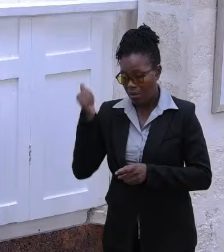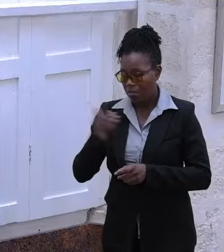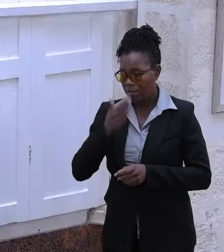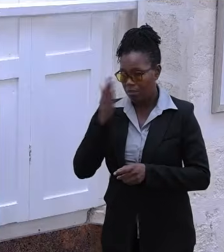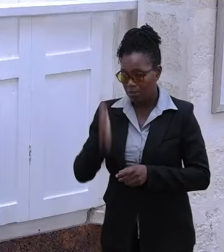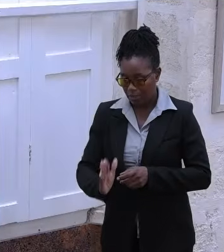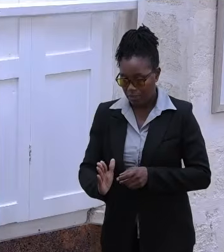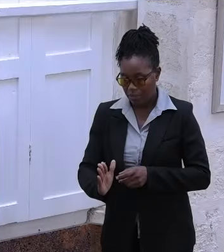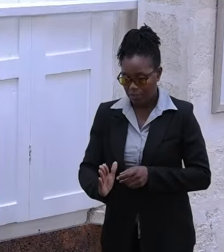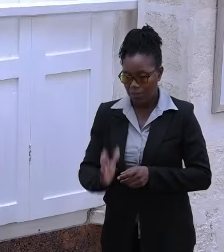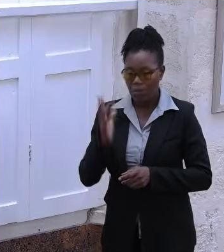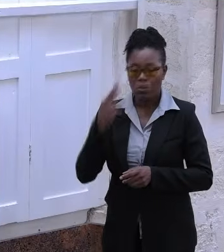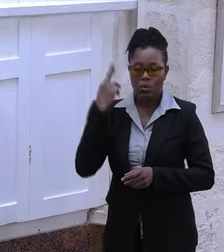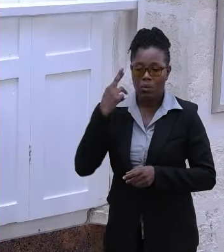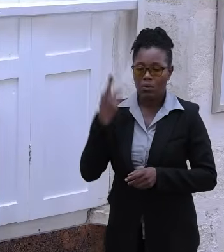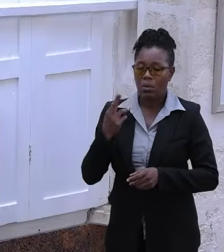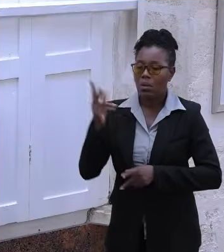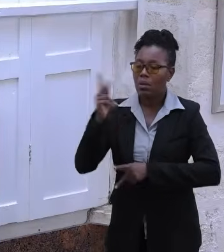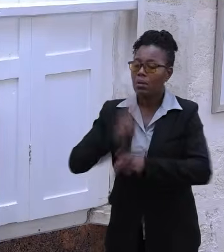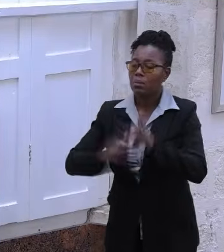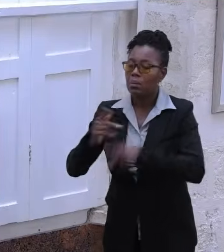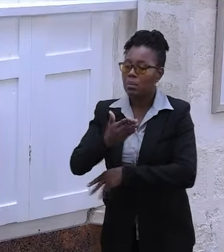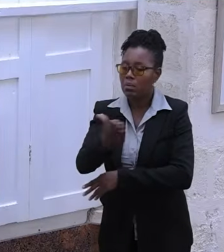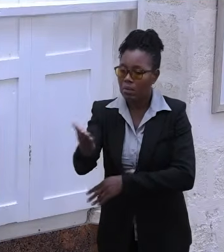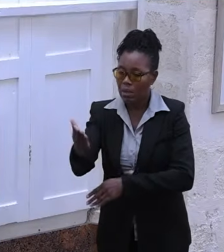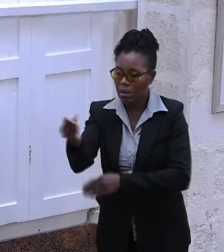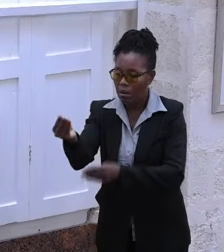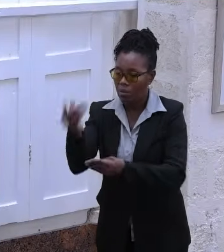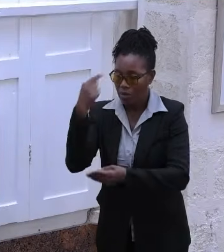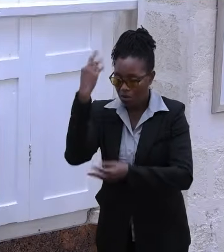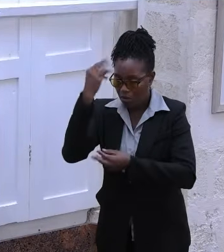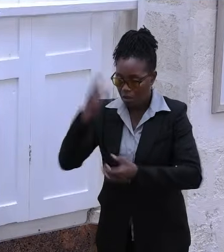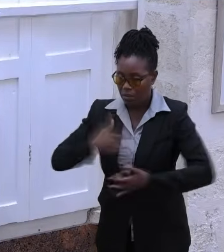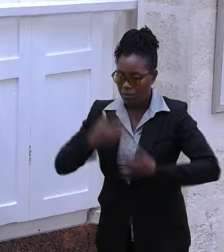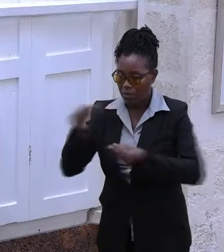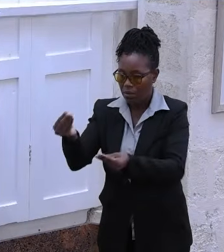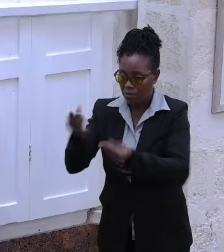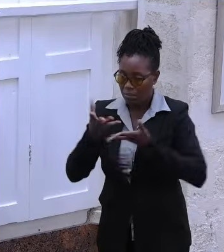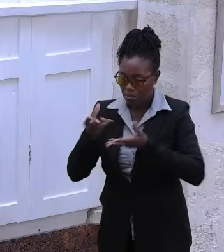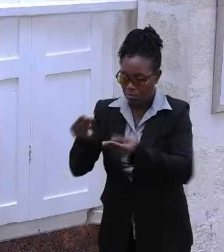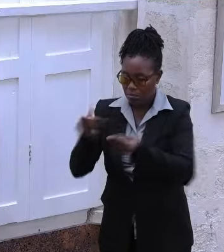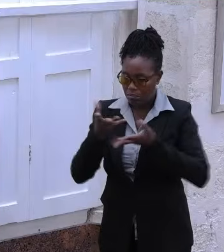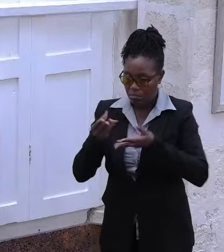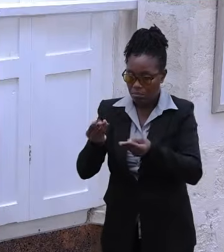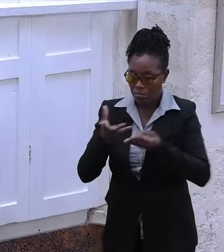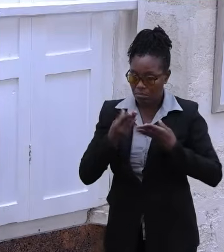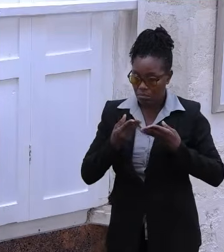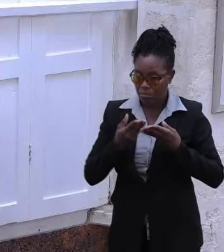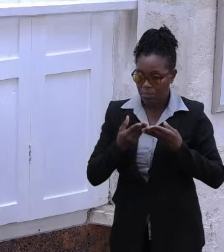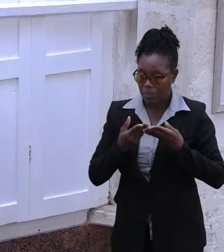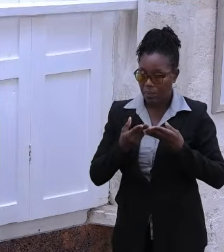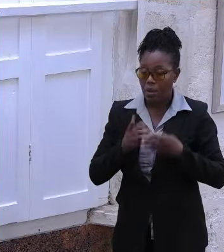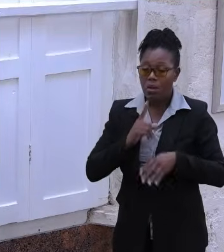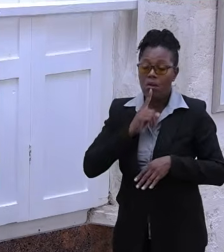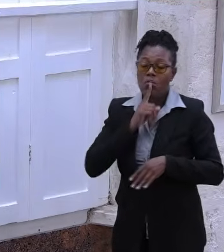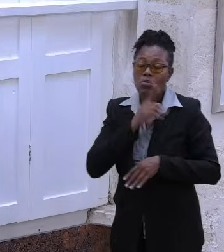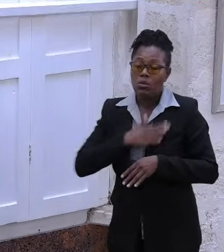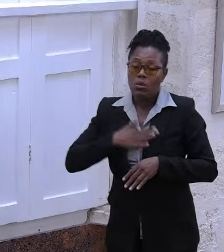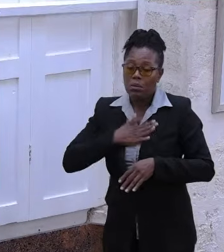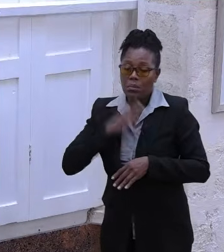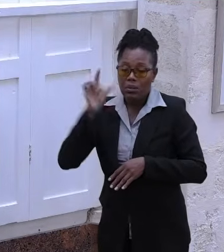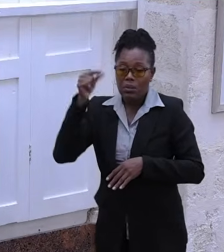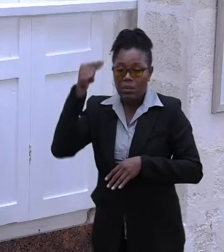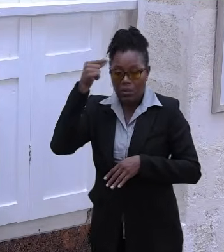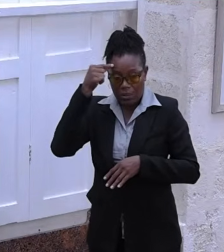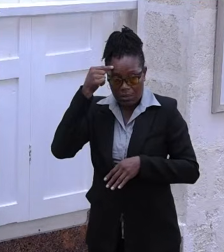feedback from the public and to understand their concerns. And I think I appreciate that the government will defend the